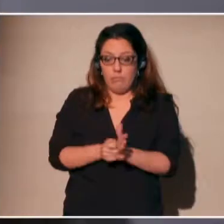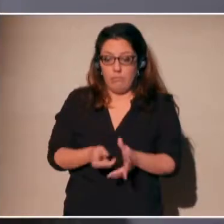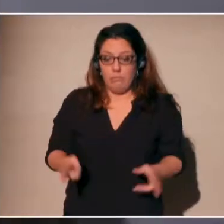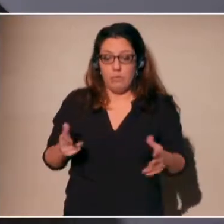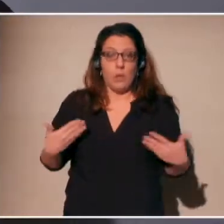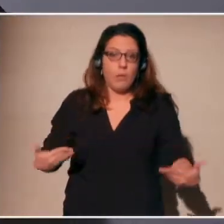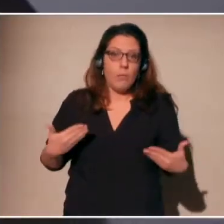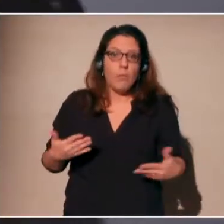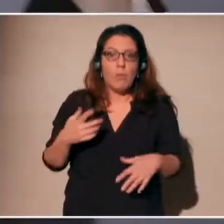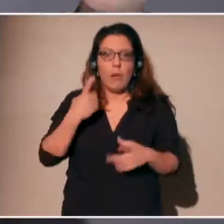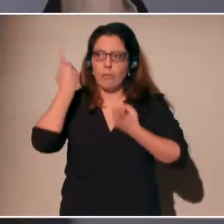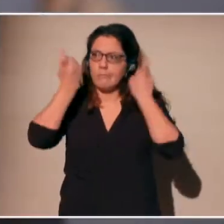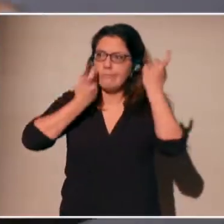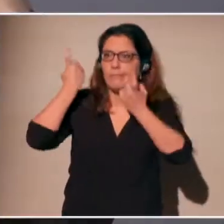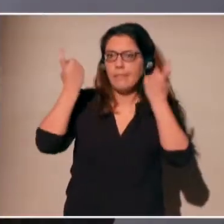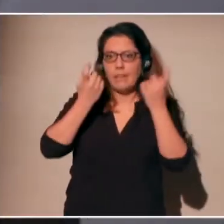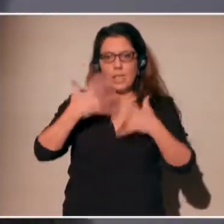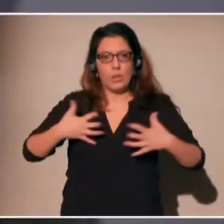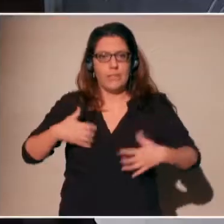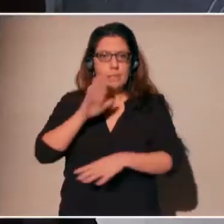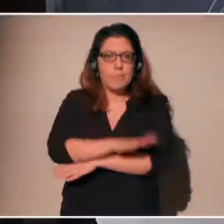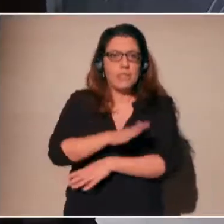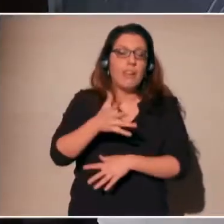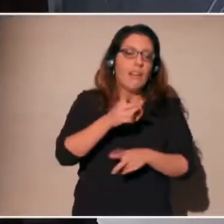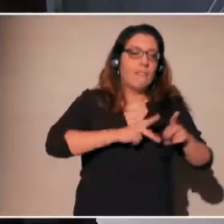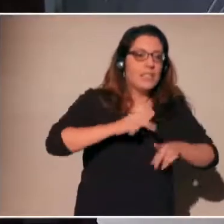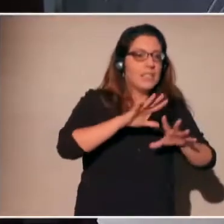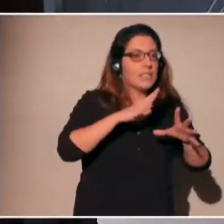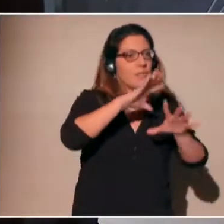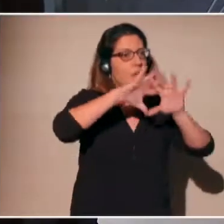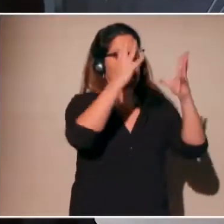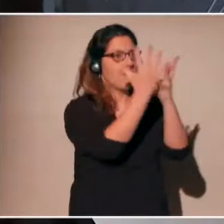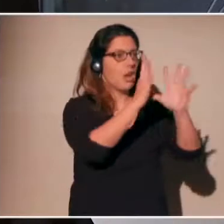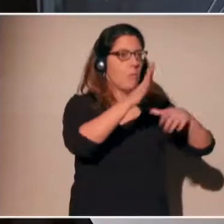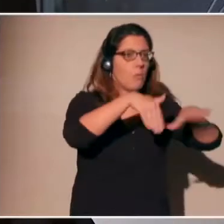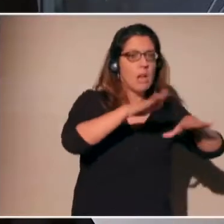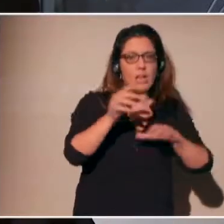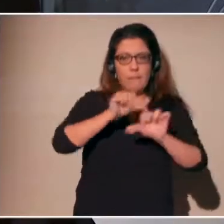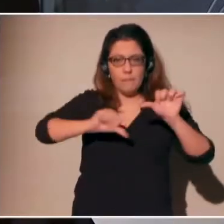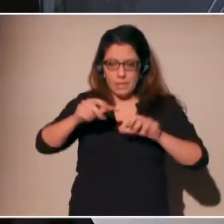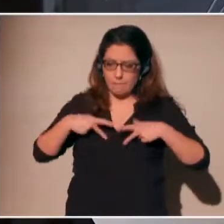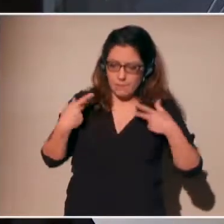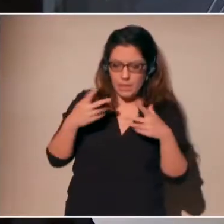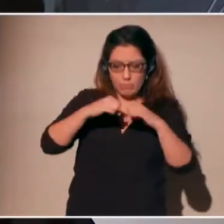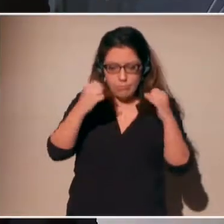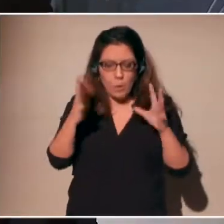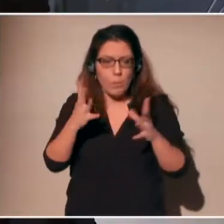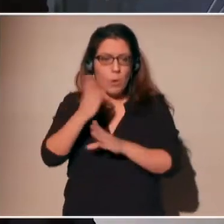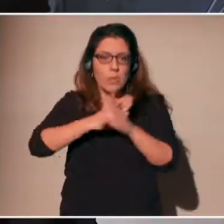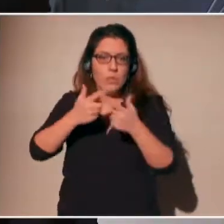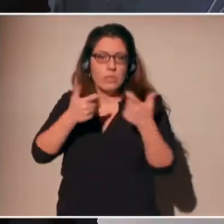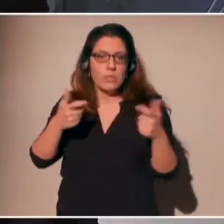a major scientific question of our times. It's physics. How does the universe function? It's biology. What is life? And it's the